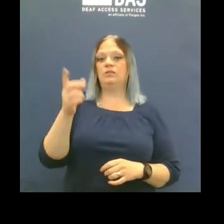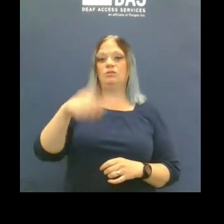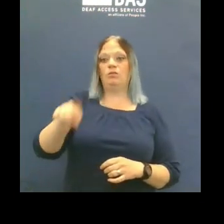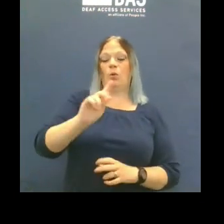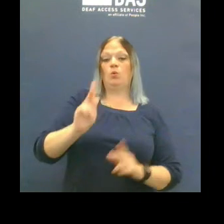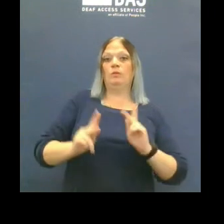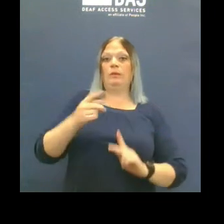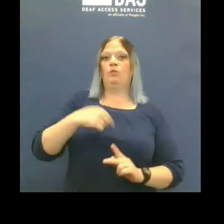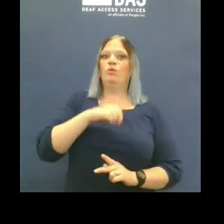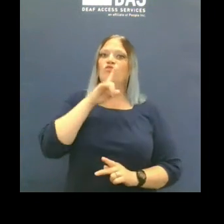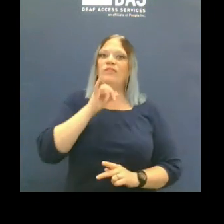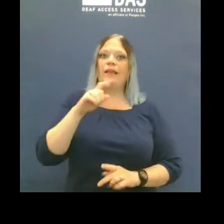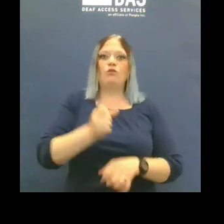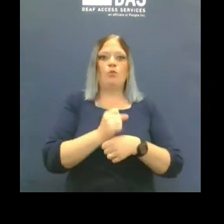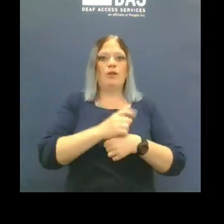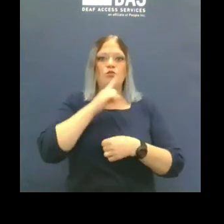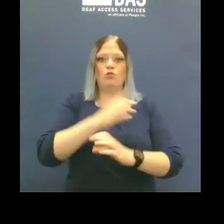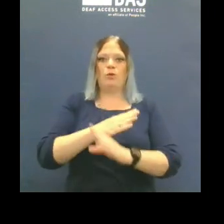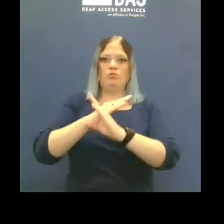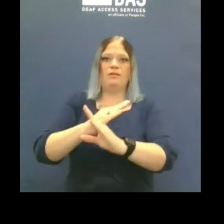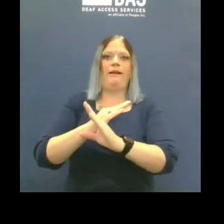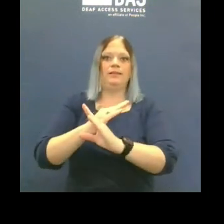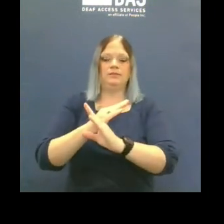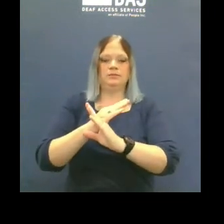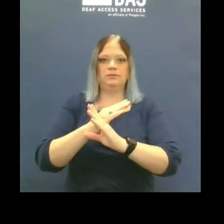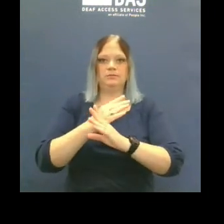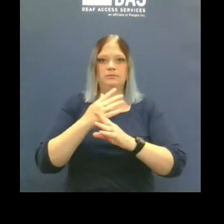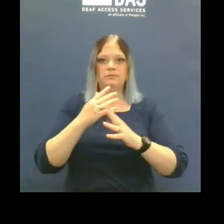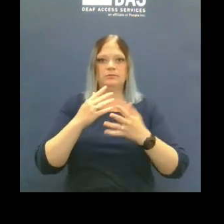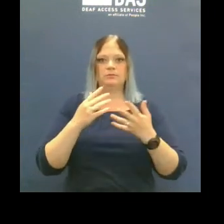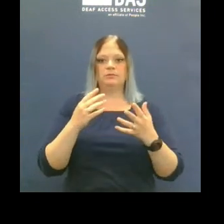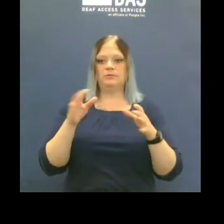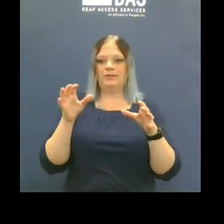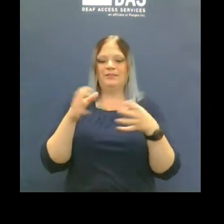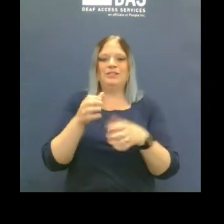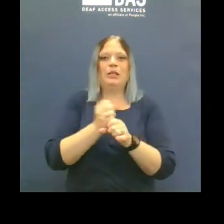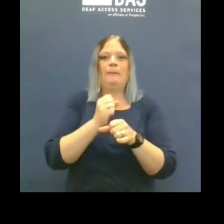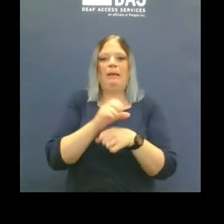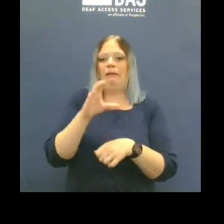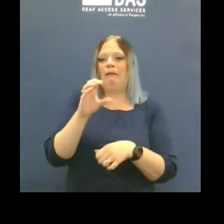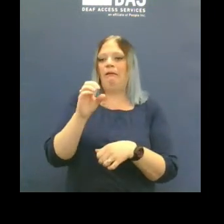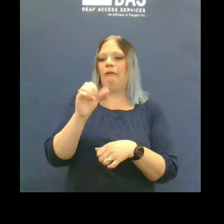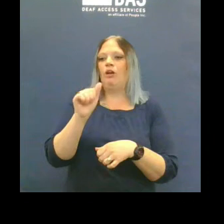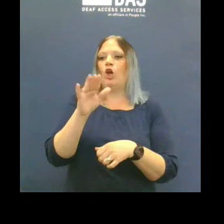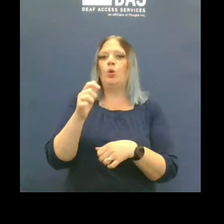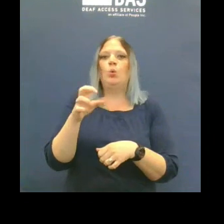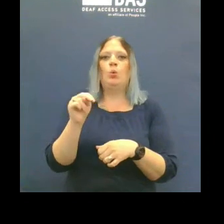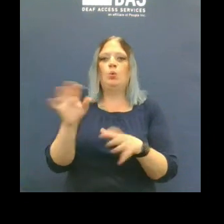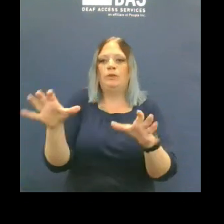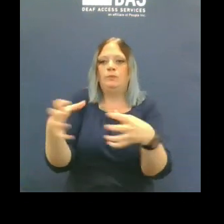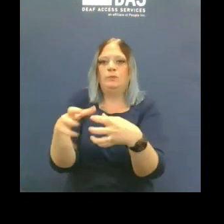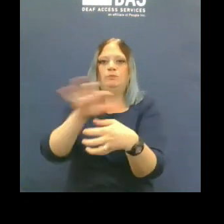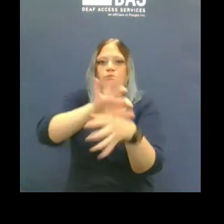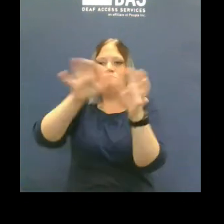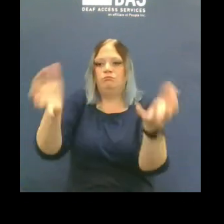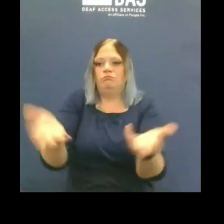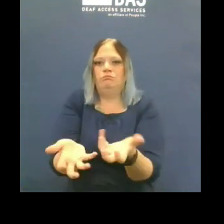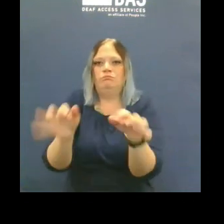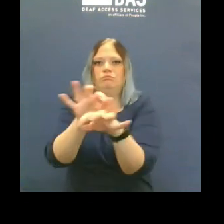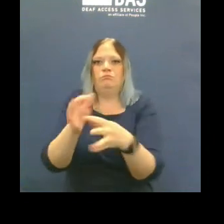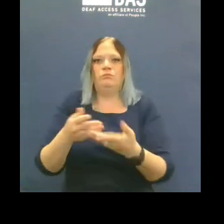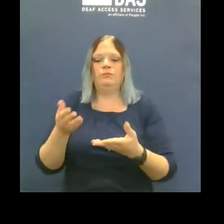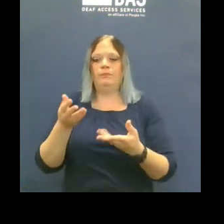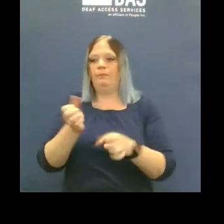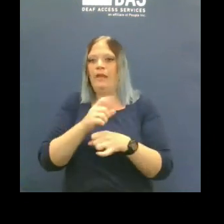individuals that we really have to make sure that we protect. We should form a cocoon around them, making sure that they don't go outside and they get